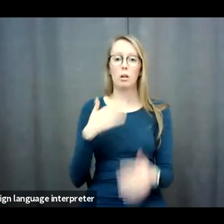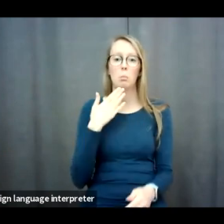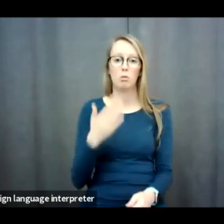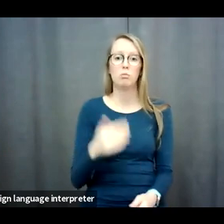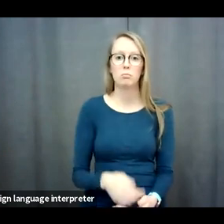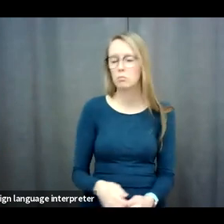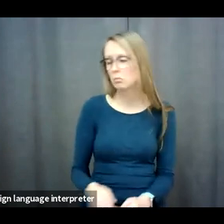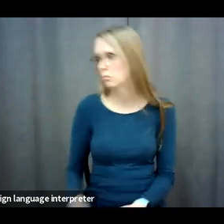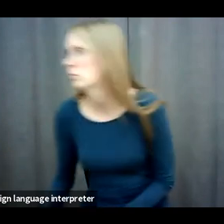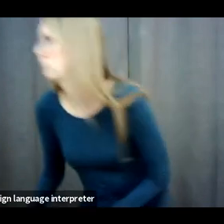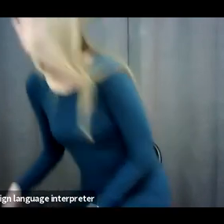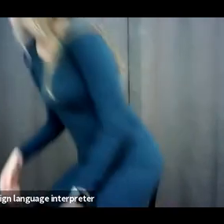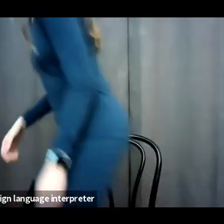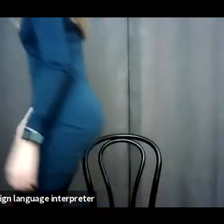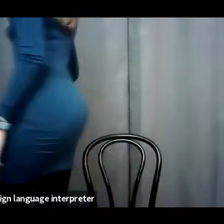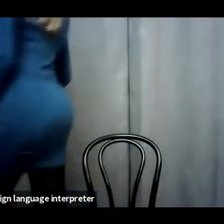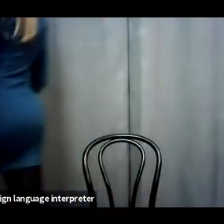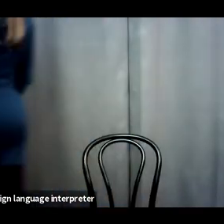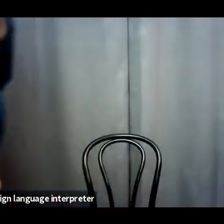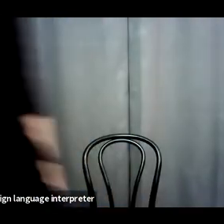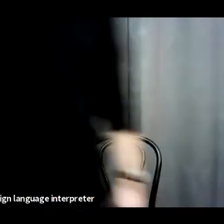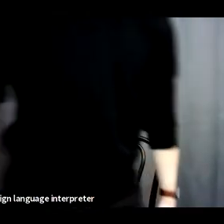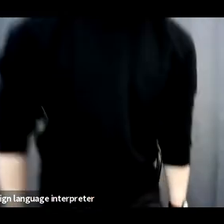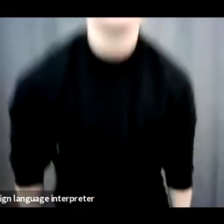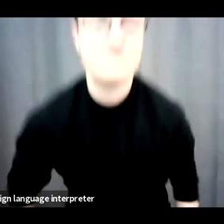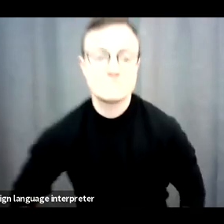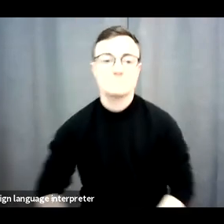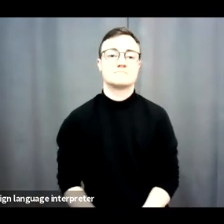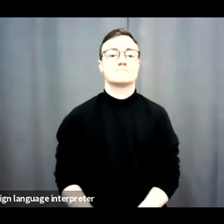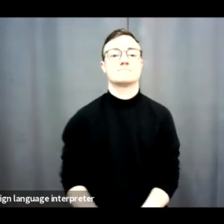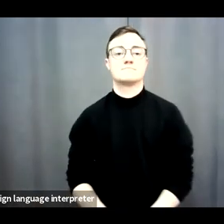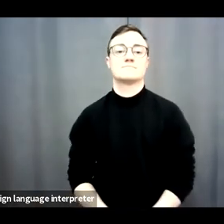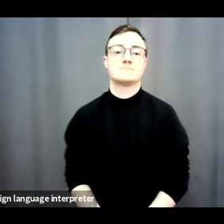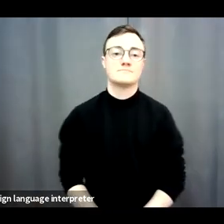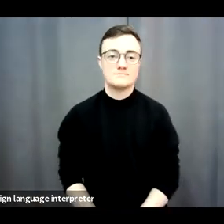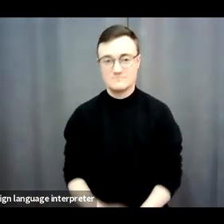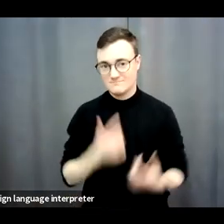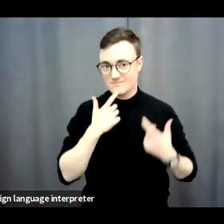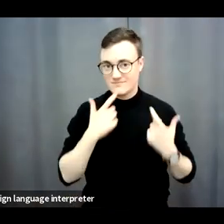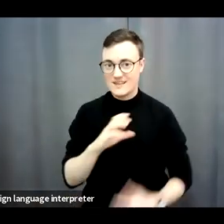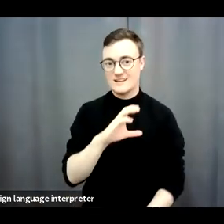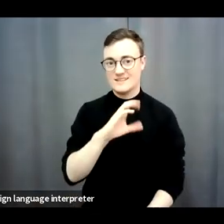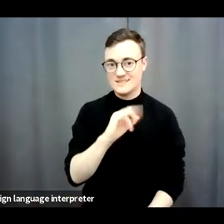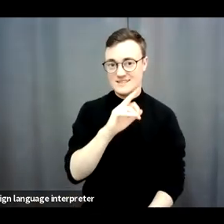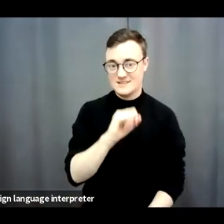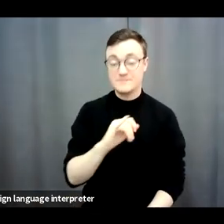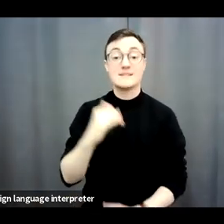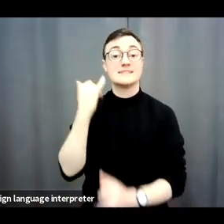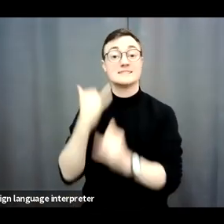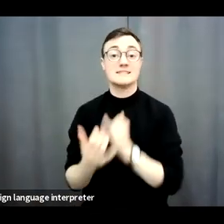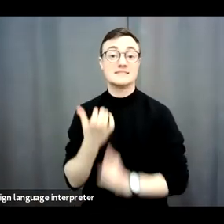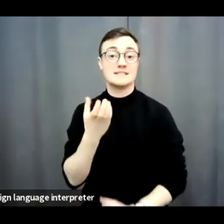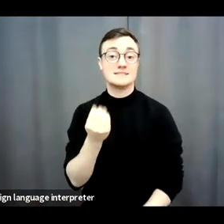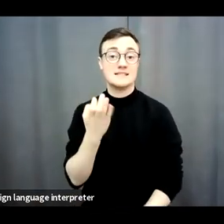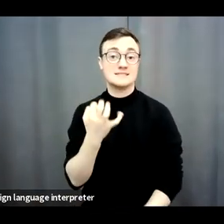well. Thank you so much, Siri. And lastly, we will move on to Cecilia Ekstrand. We have